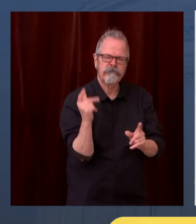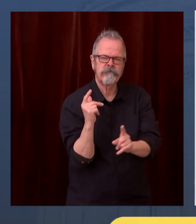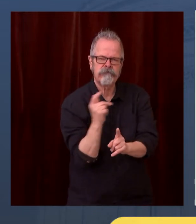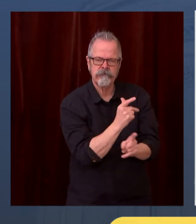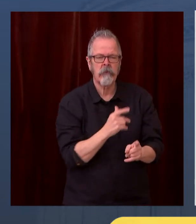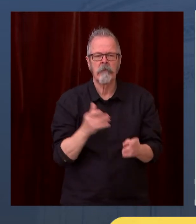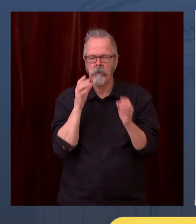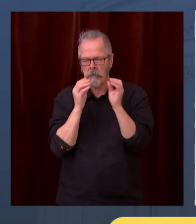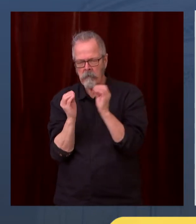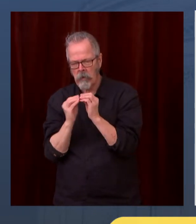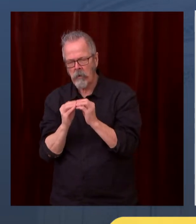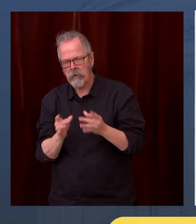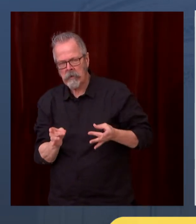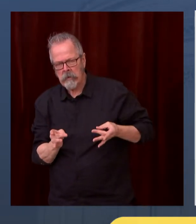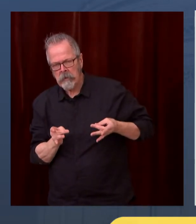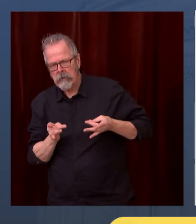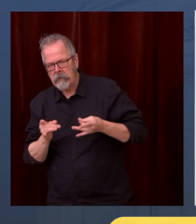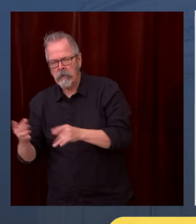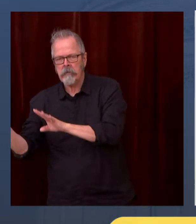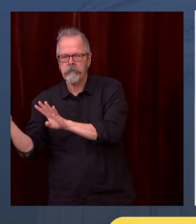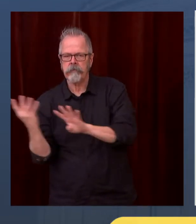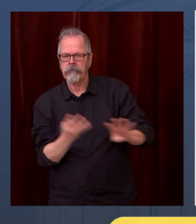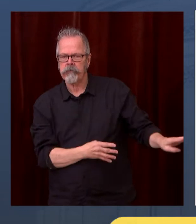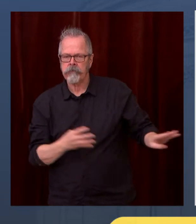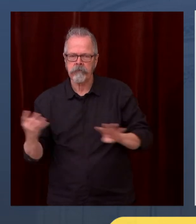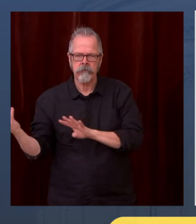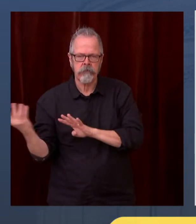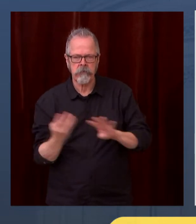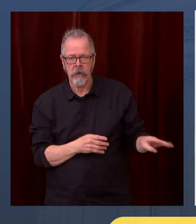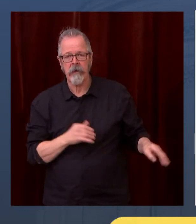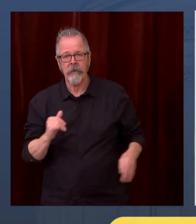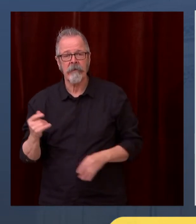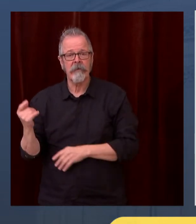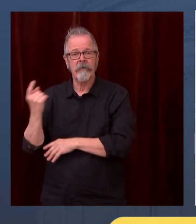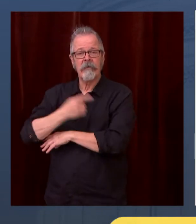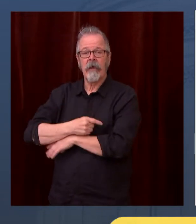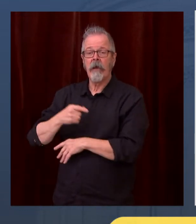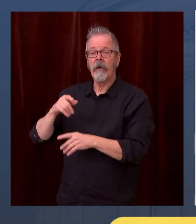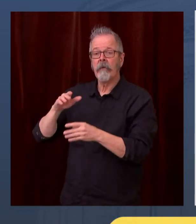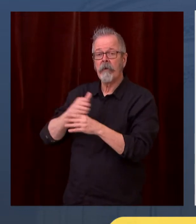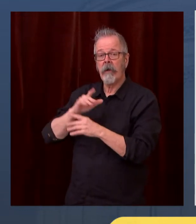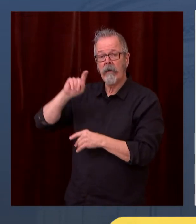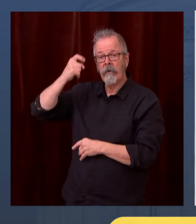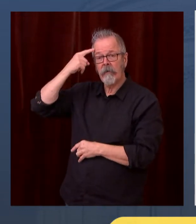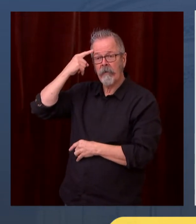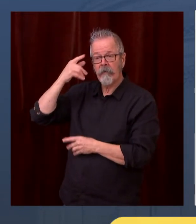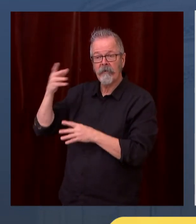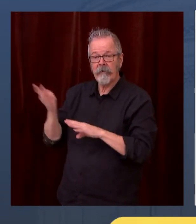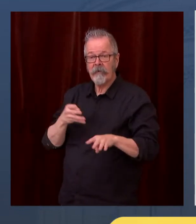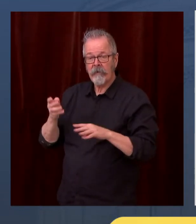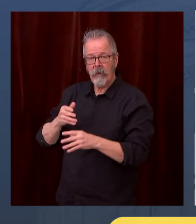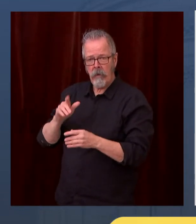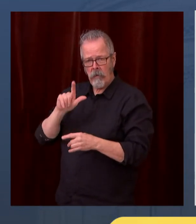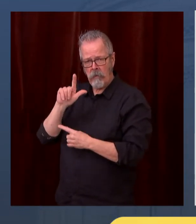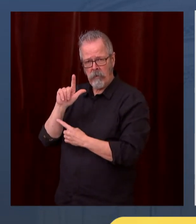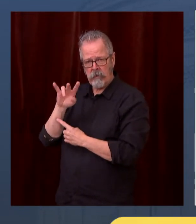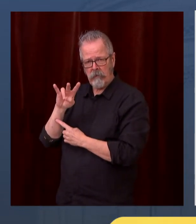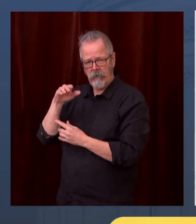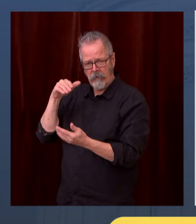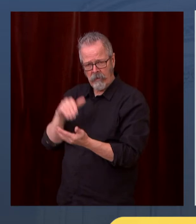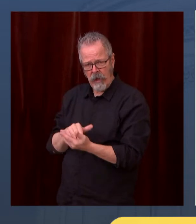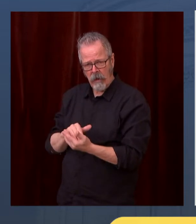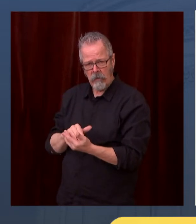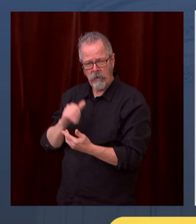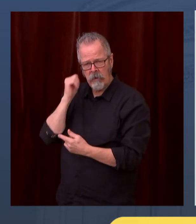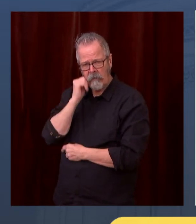7-day average, as the governor mentioned, is now over 28,000 vaccines administered a day.